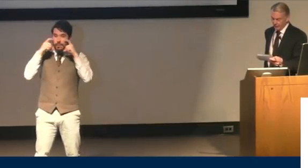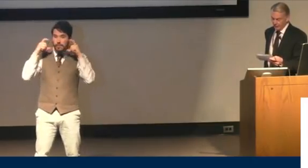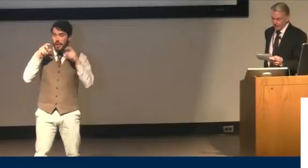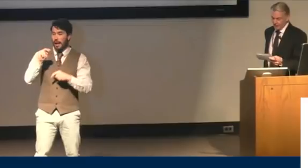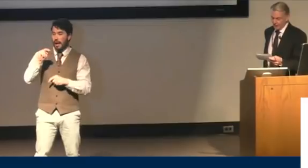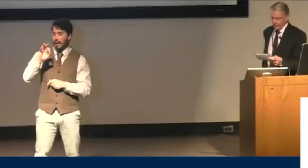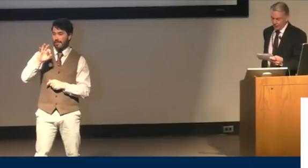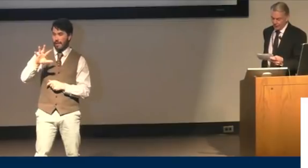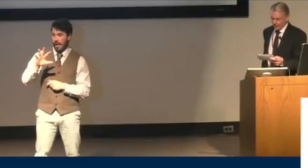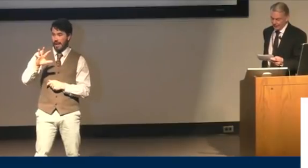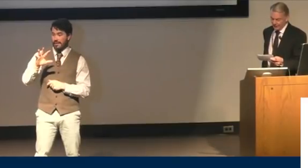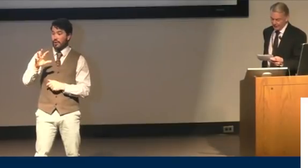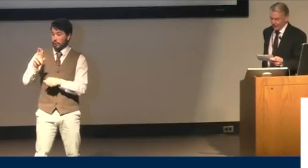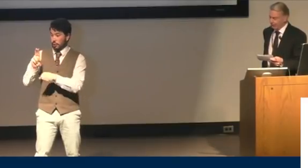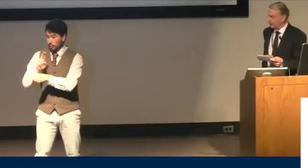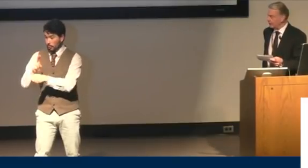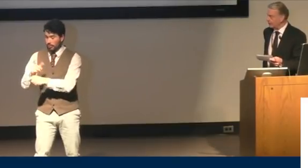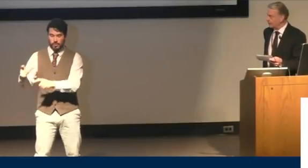tested for